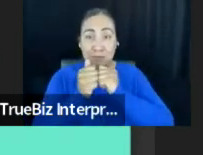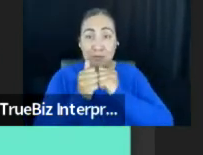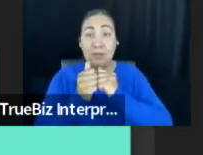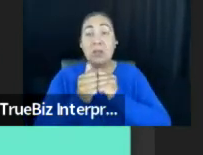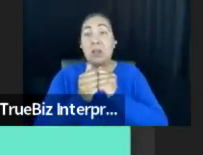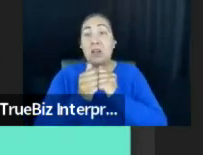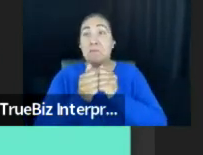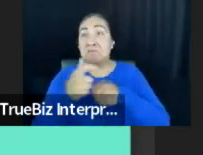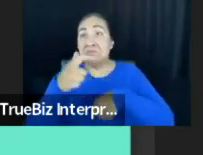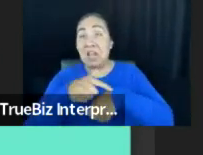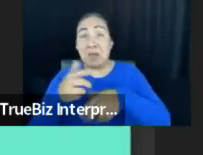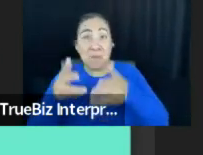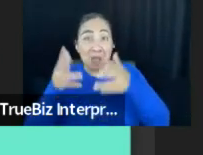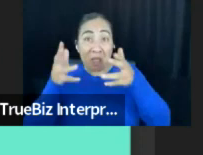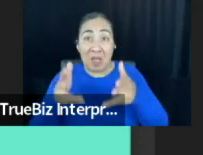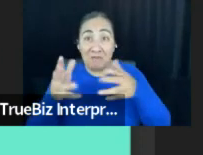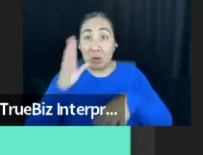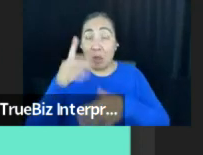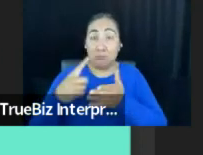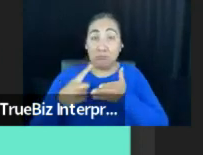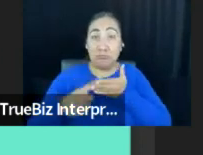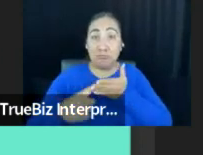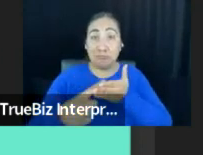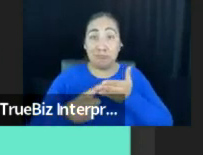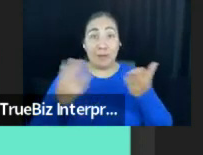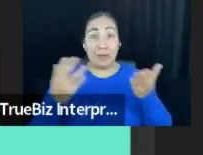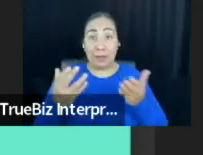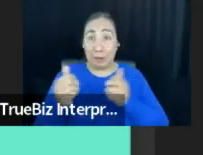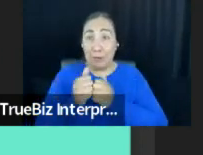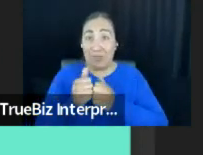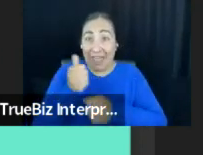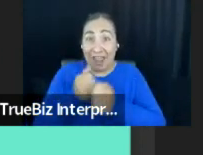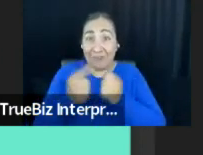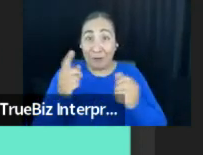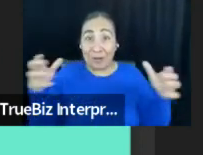time, we will have a discussion in this room with all of us,